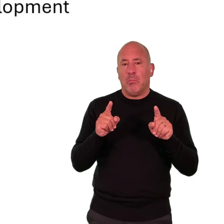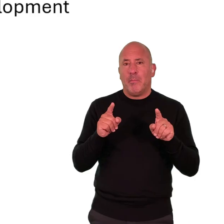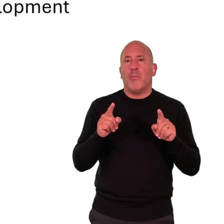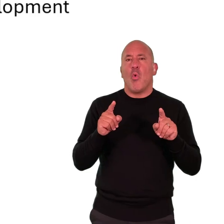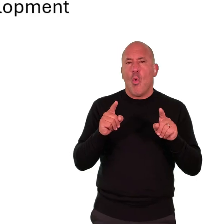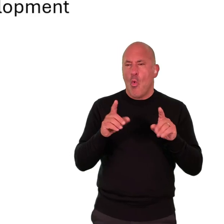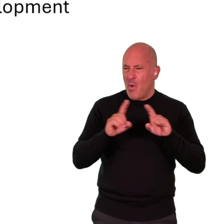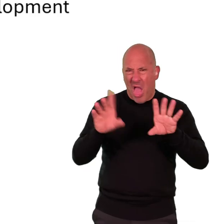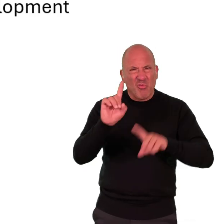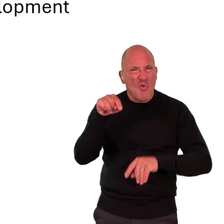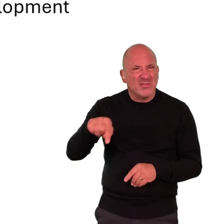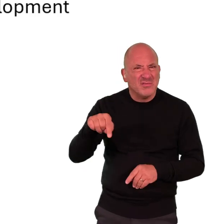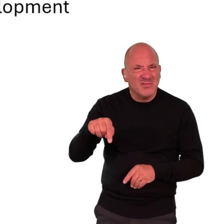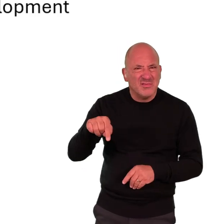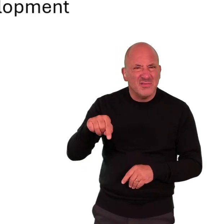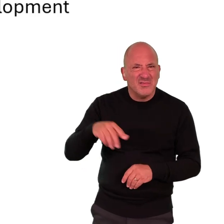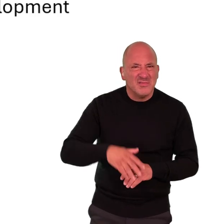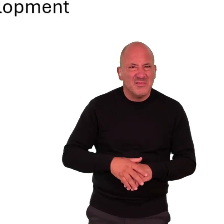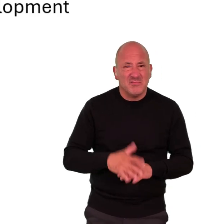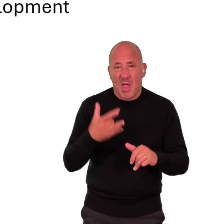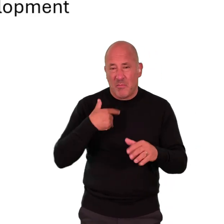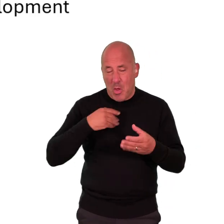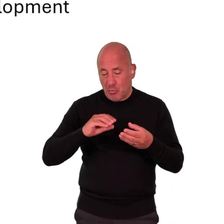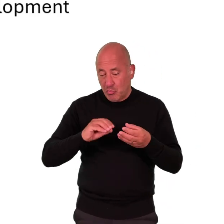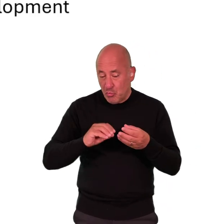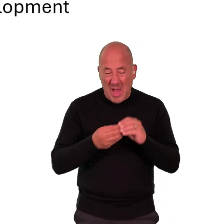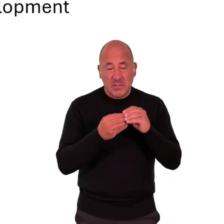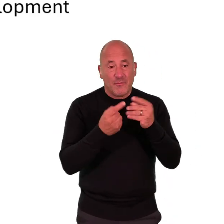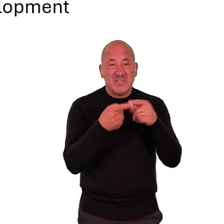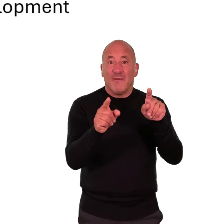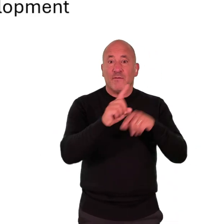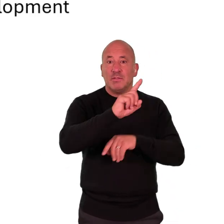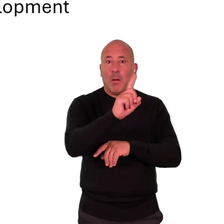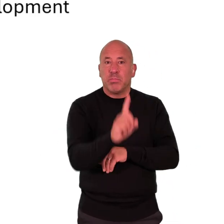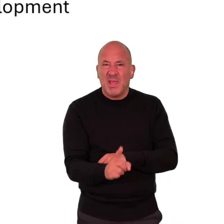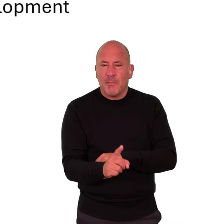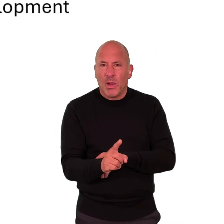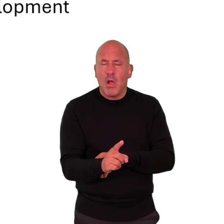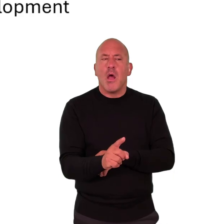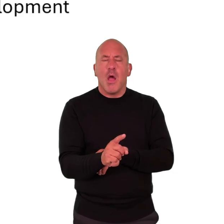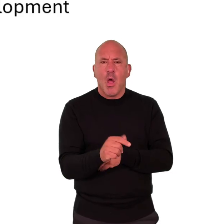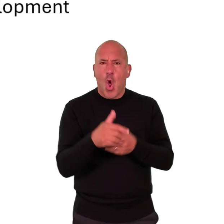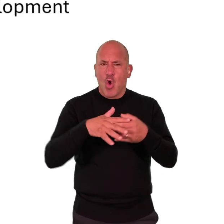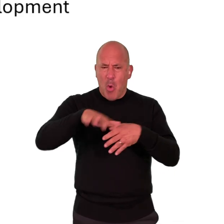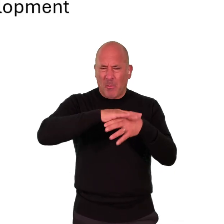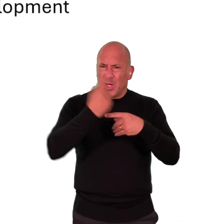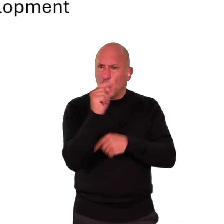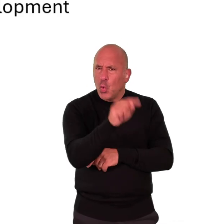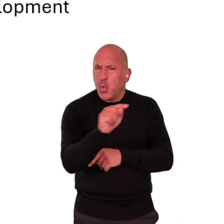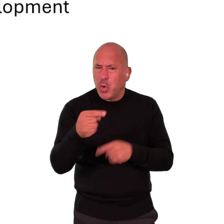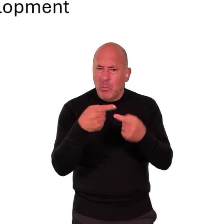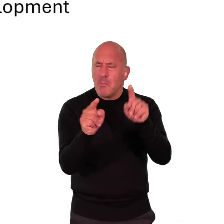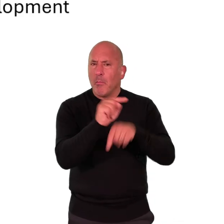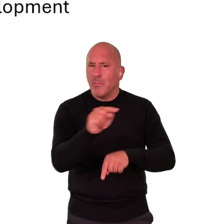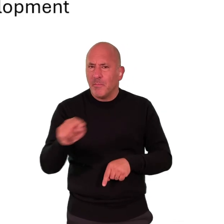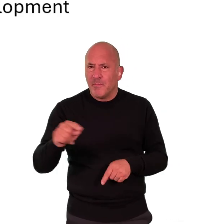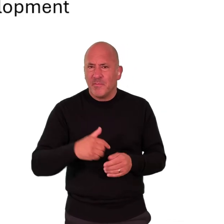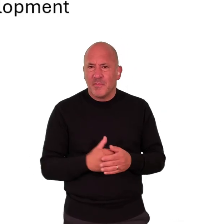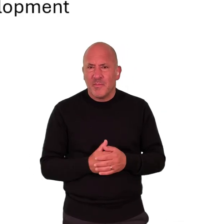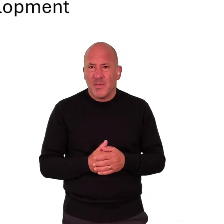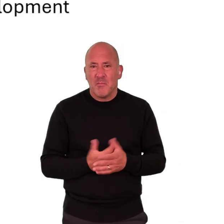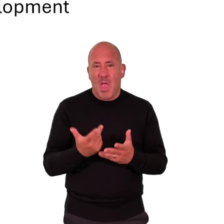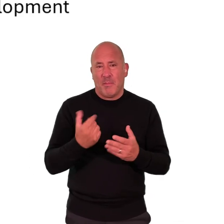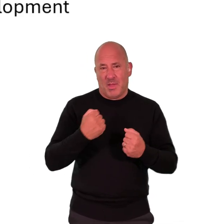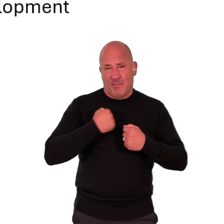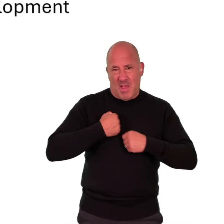that you're creating for new people. What are the types of communities you'll create for? It could be having a different or